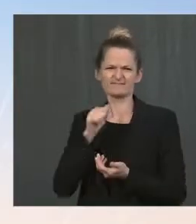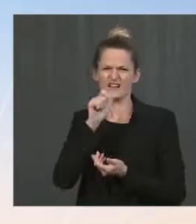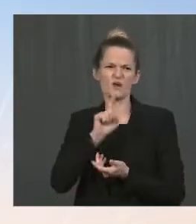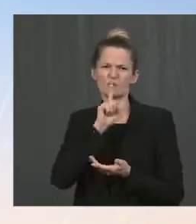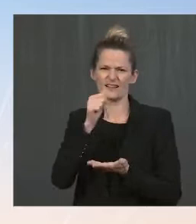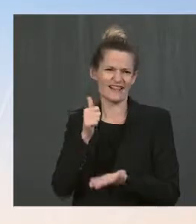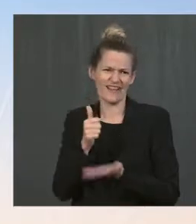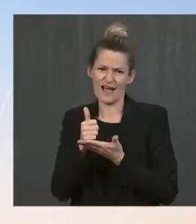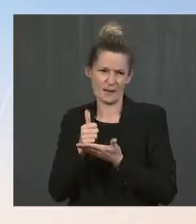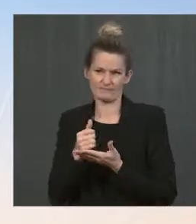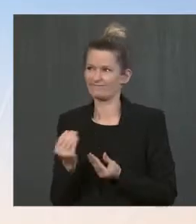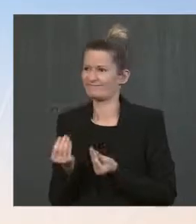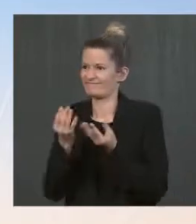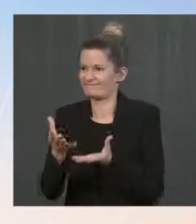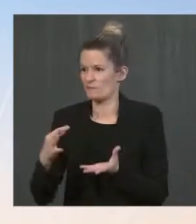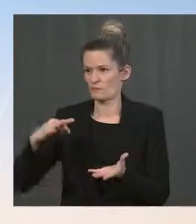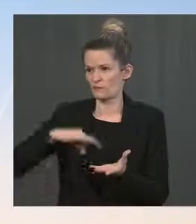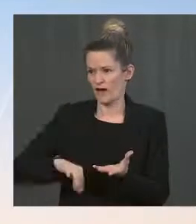are growing the product.